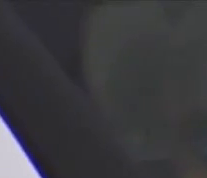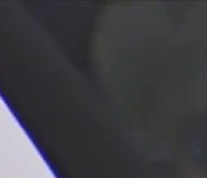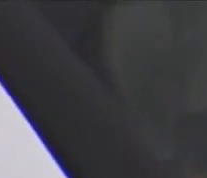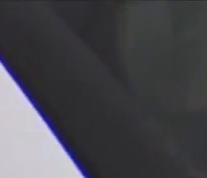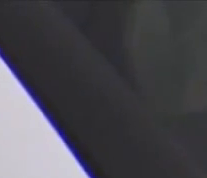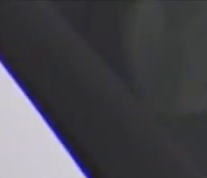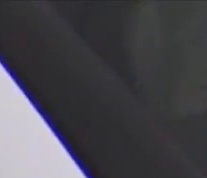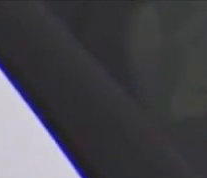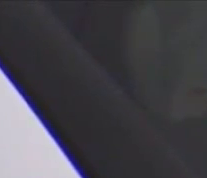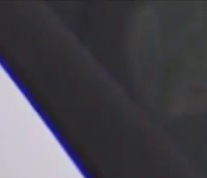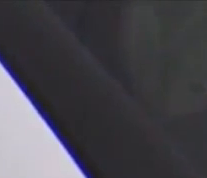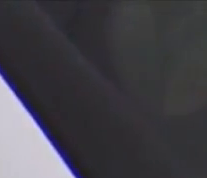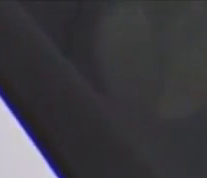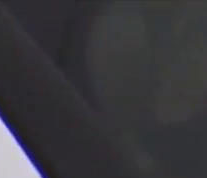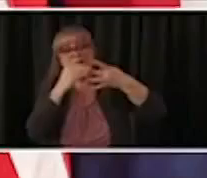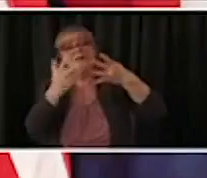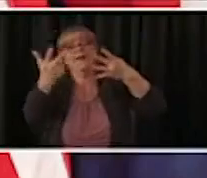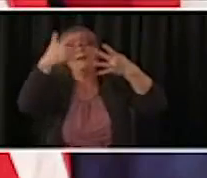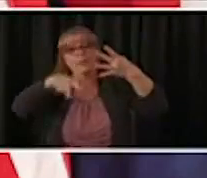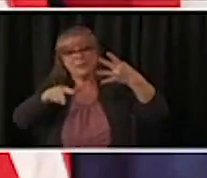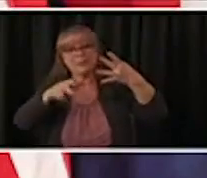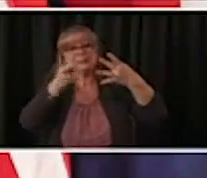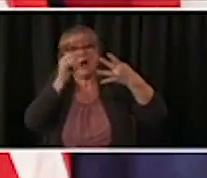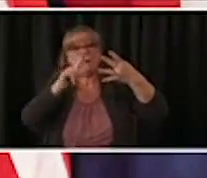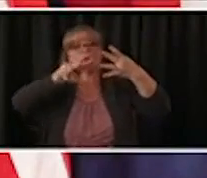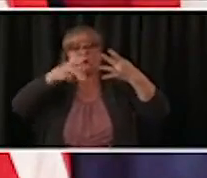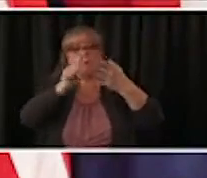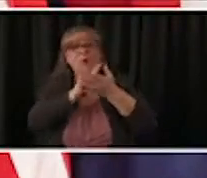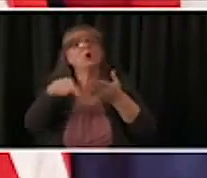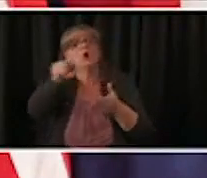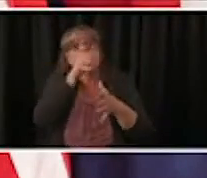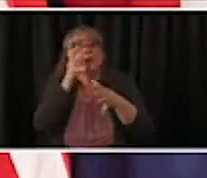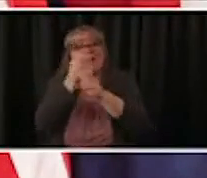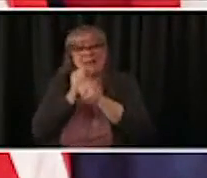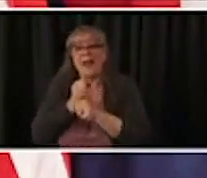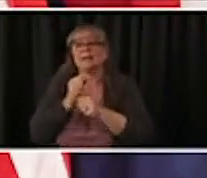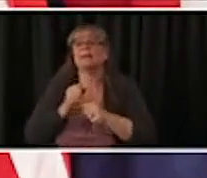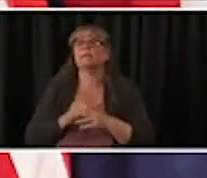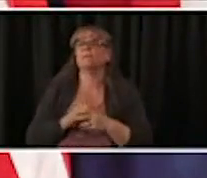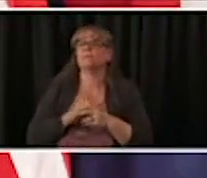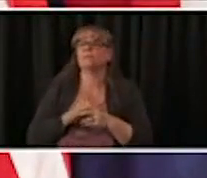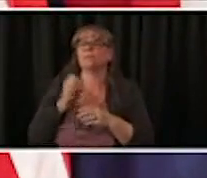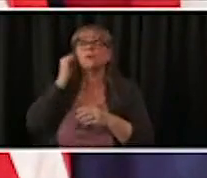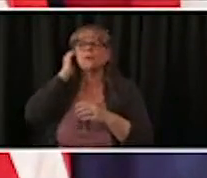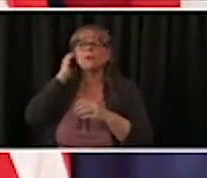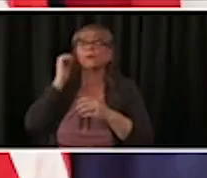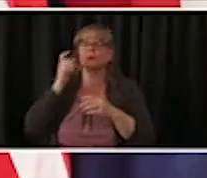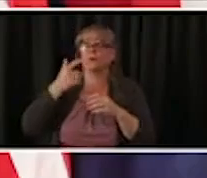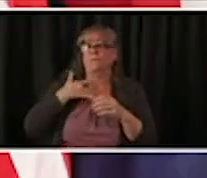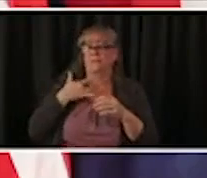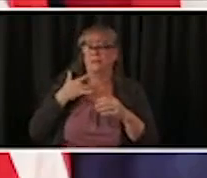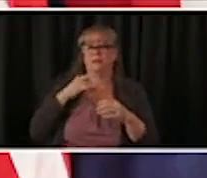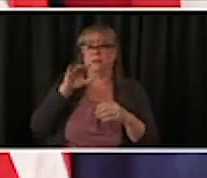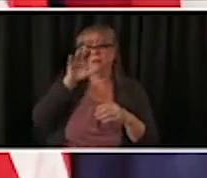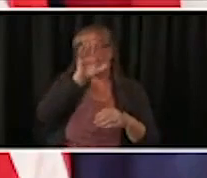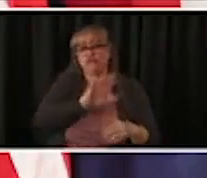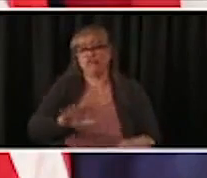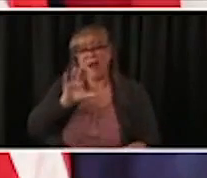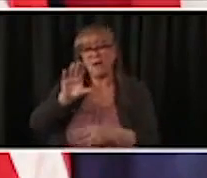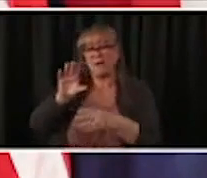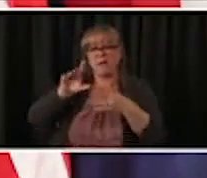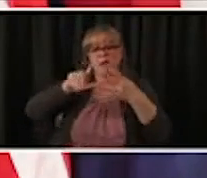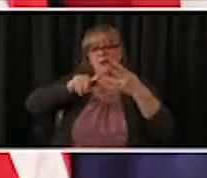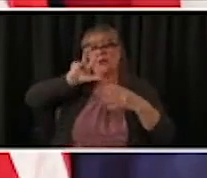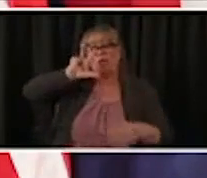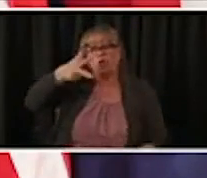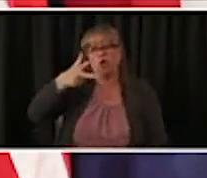distribute right away. We still anticipate by mid to late May, so that's only less than 2 months, 6 to 8 weeks from now, everybody who wants